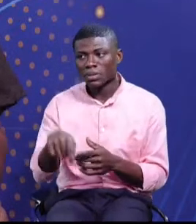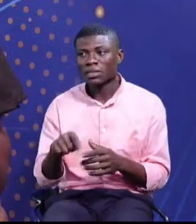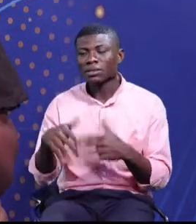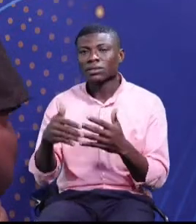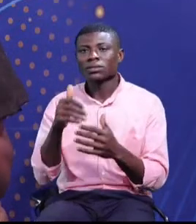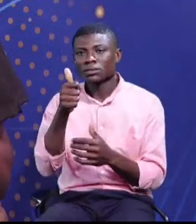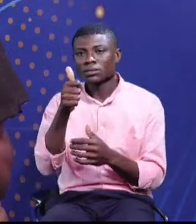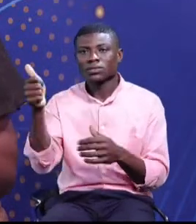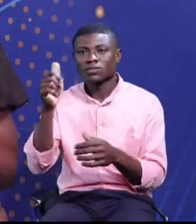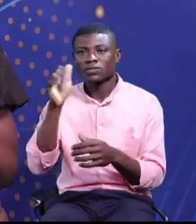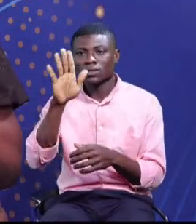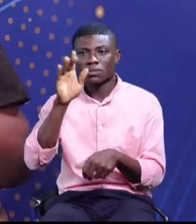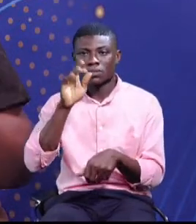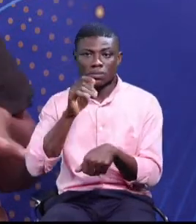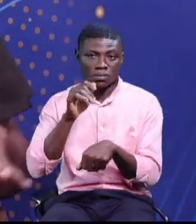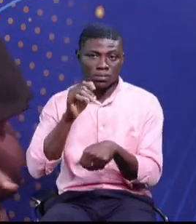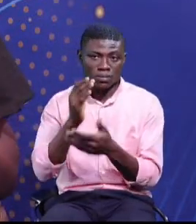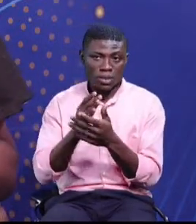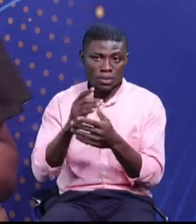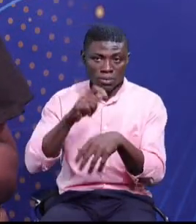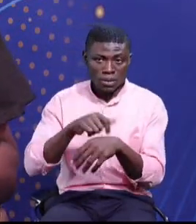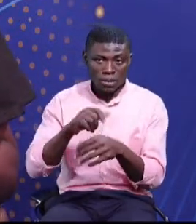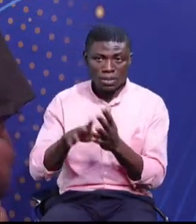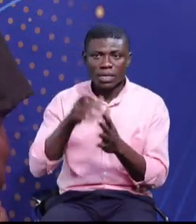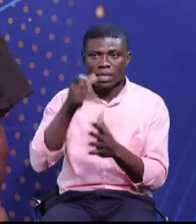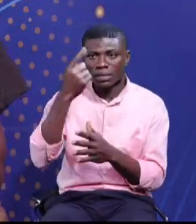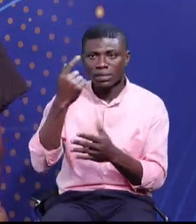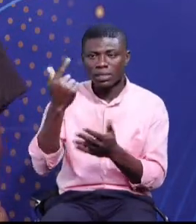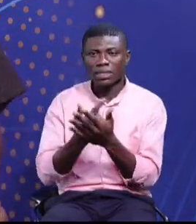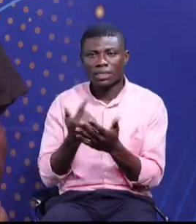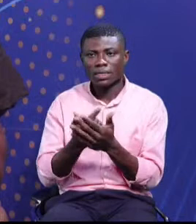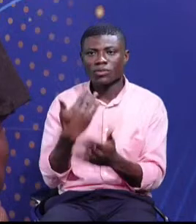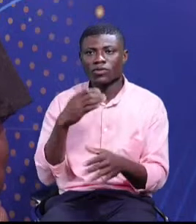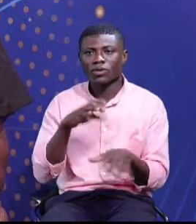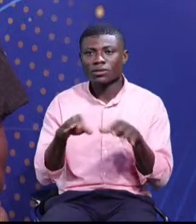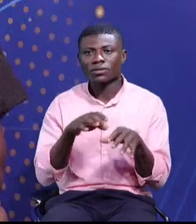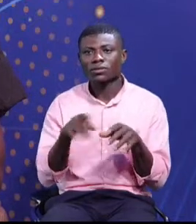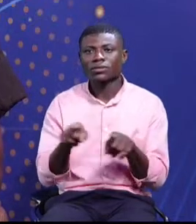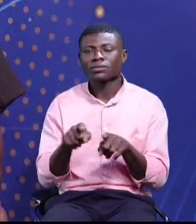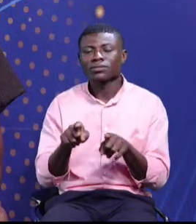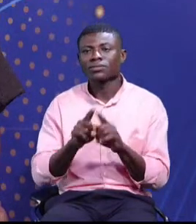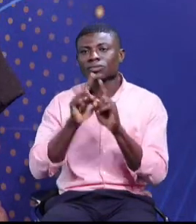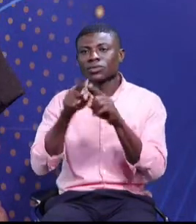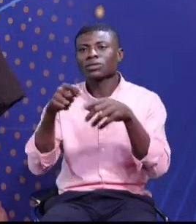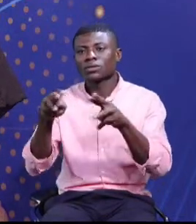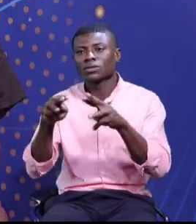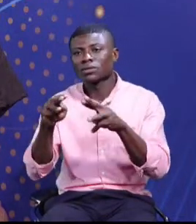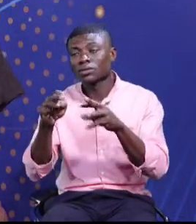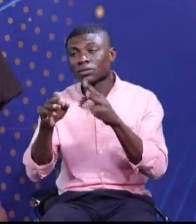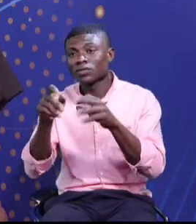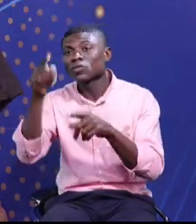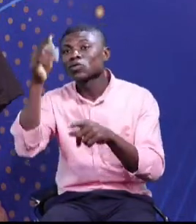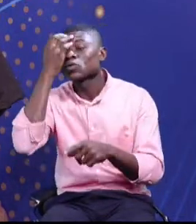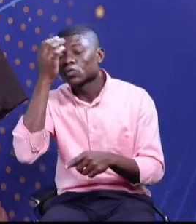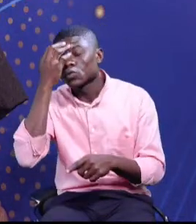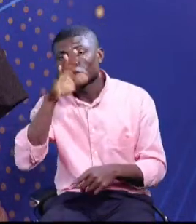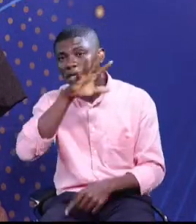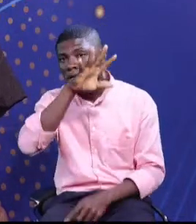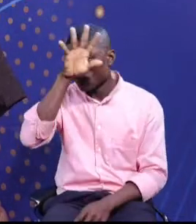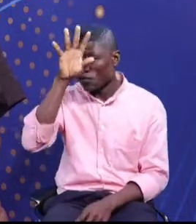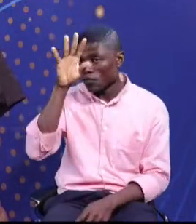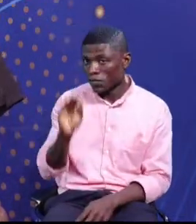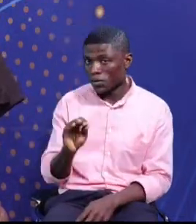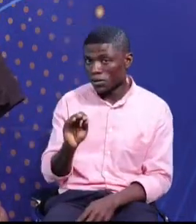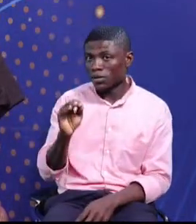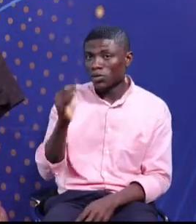give yourself time to figure Ghana out. Like going to the markets, like if you know Africa, you